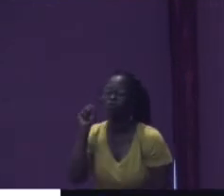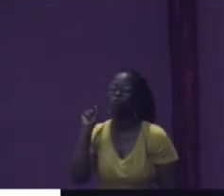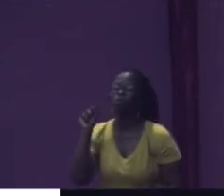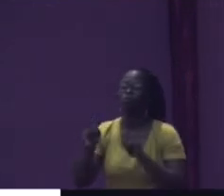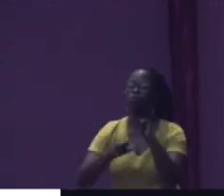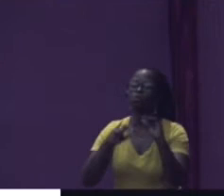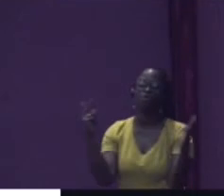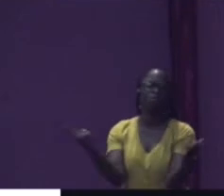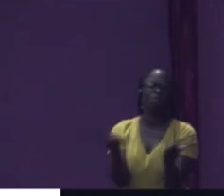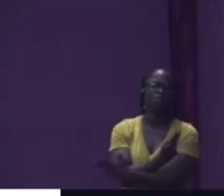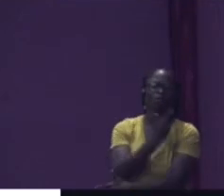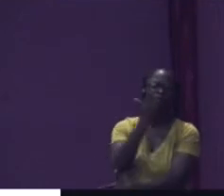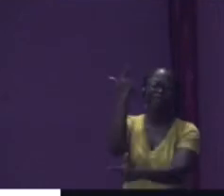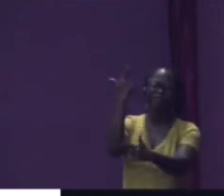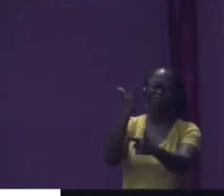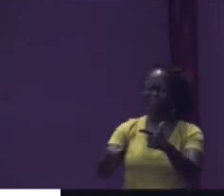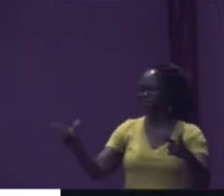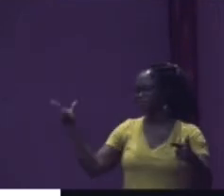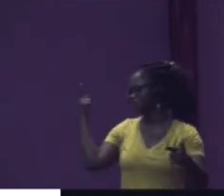So